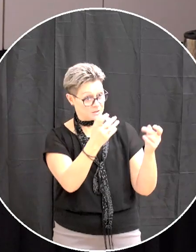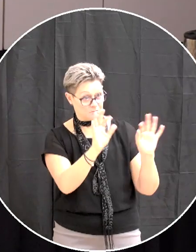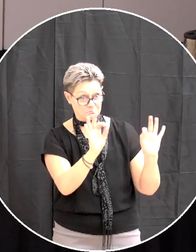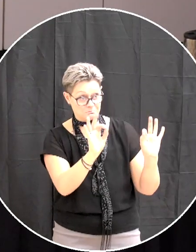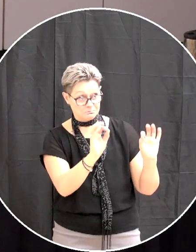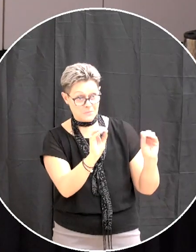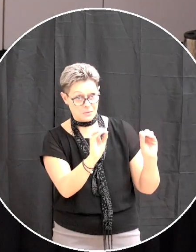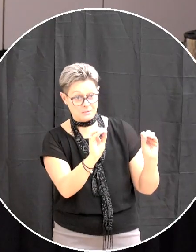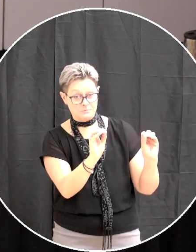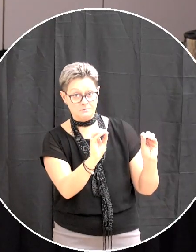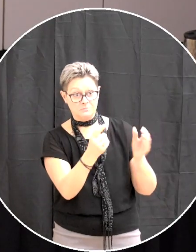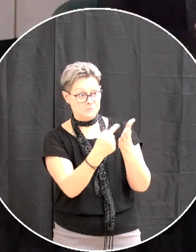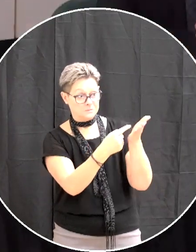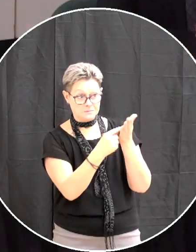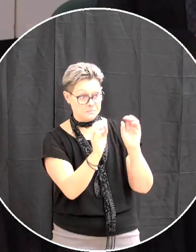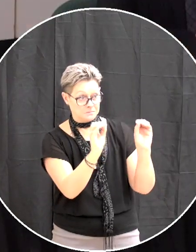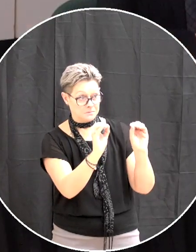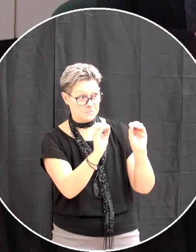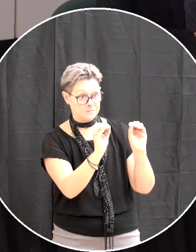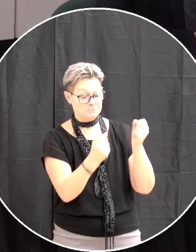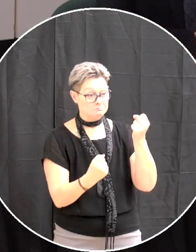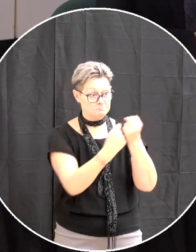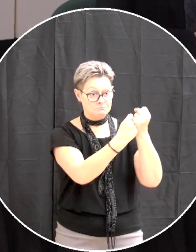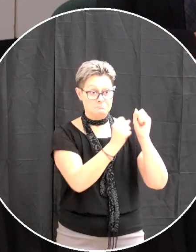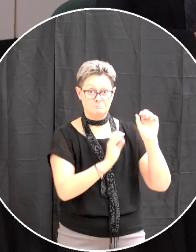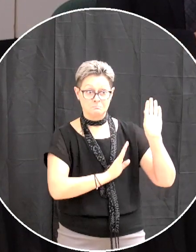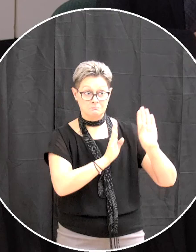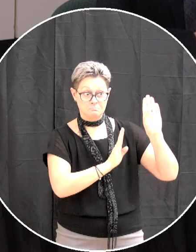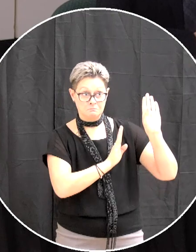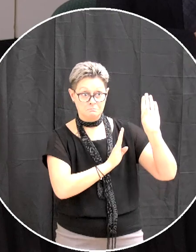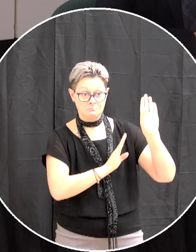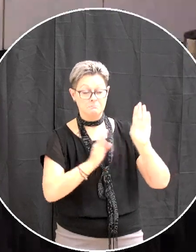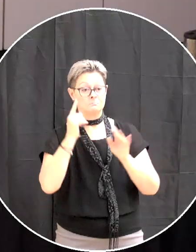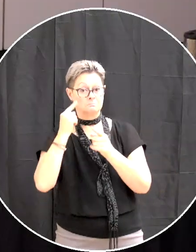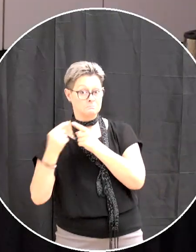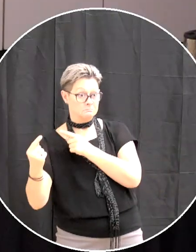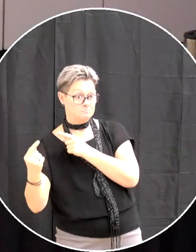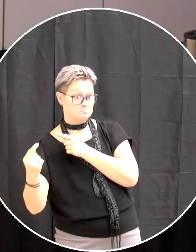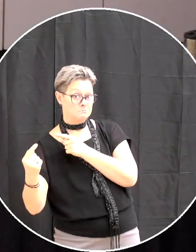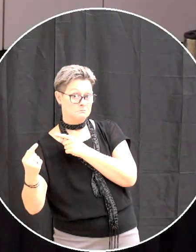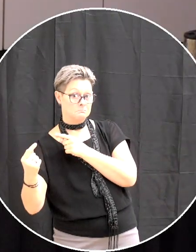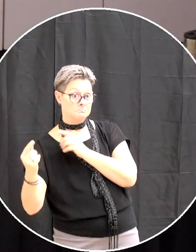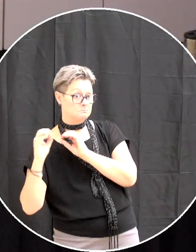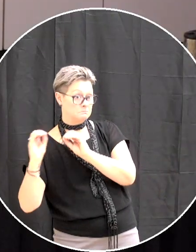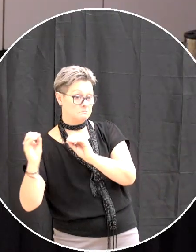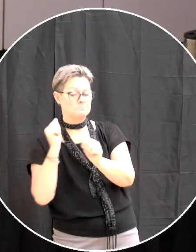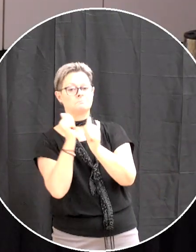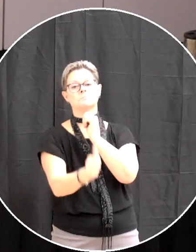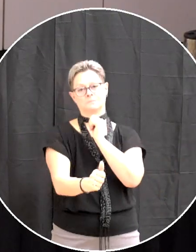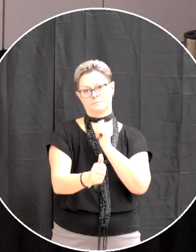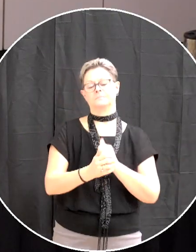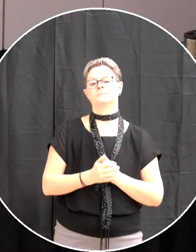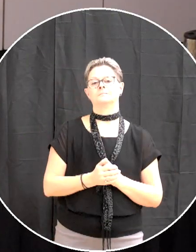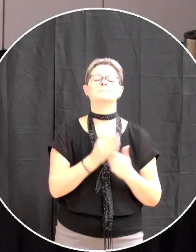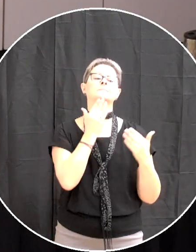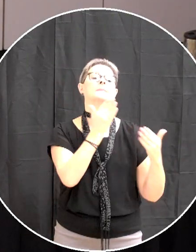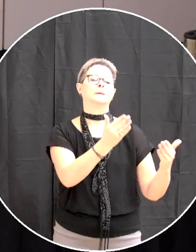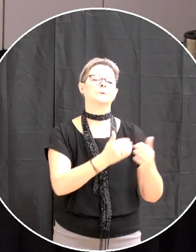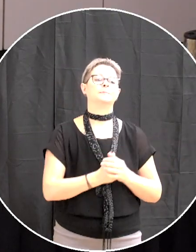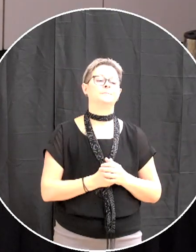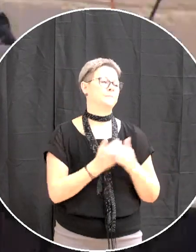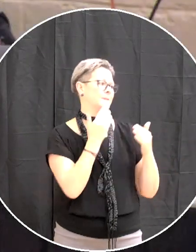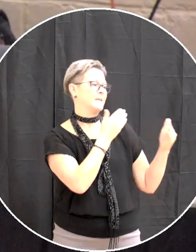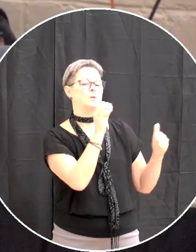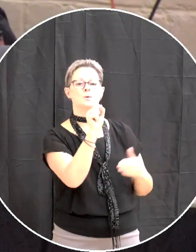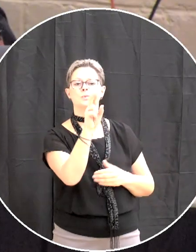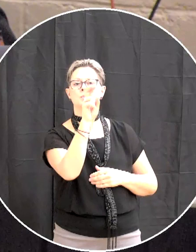No discussion, therefore. All in favor of the motion? Those against? Motion carries. Thank you, and thank you,